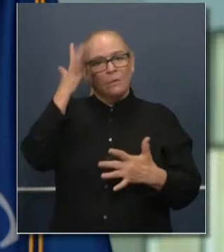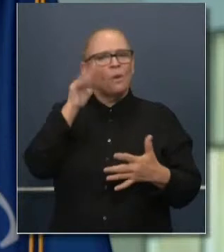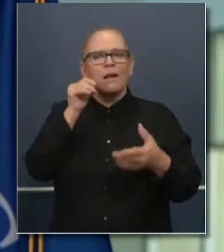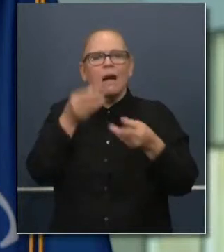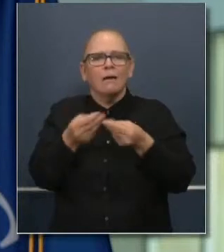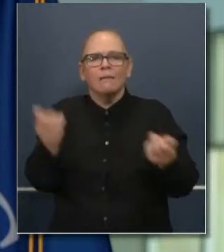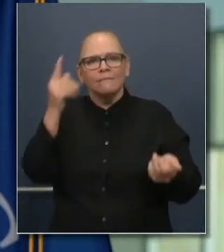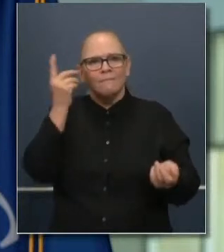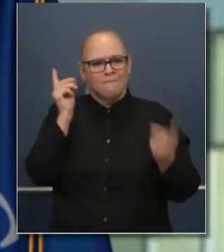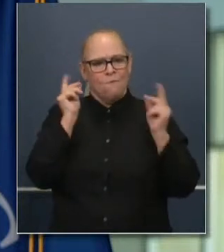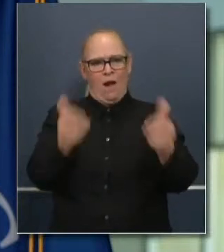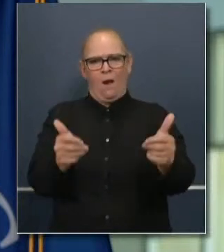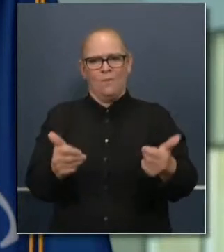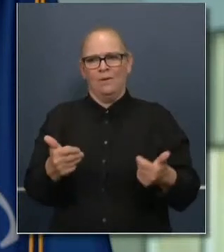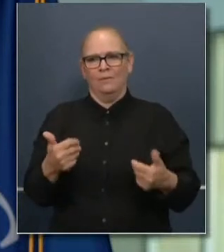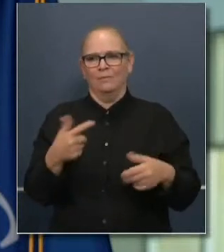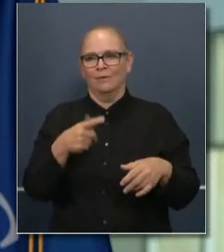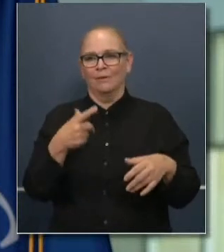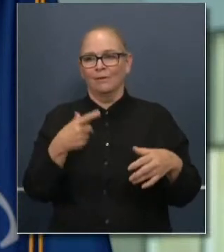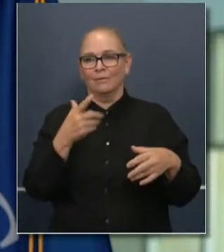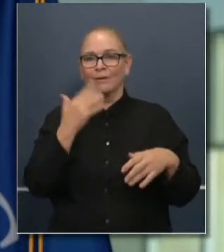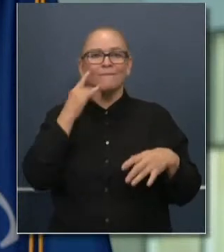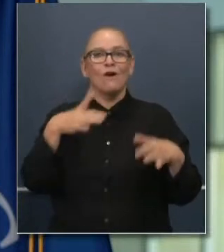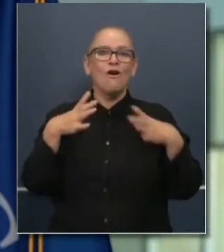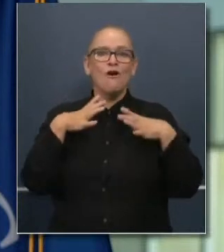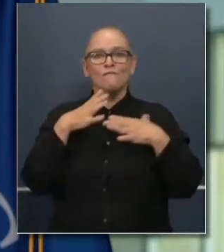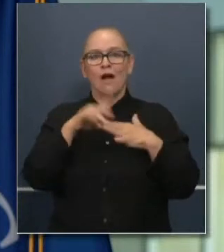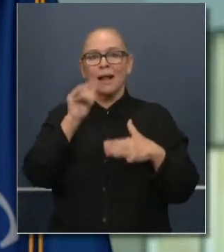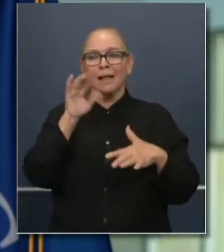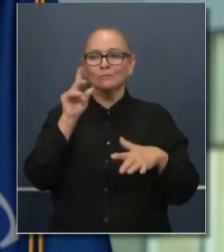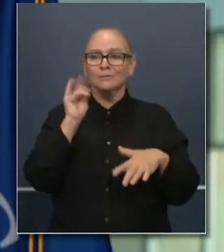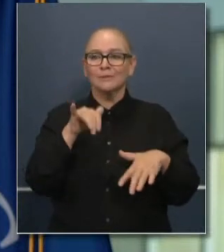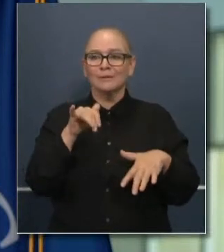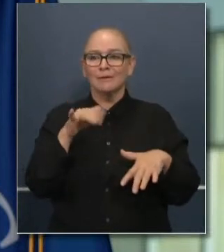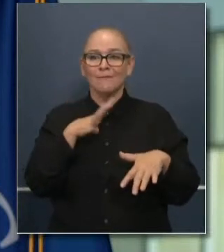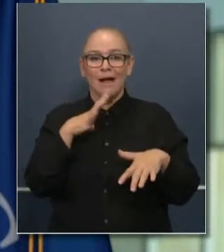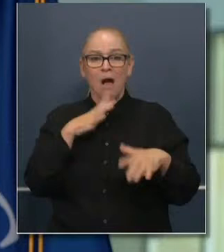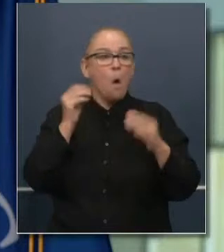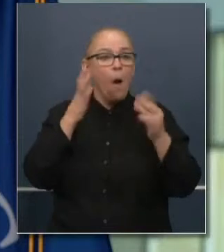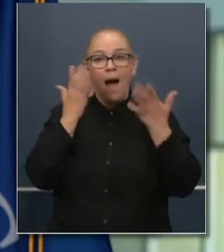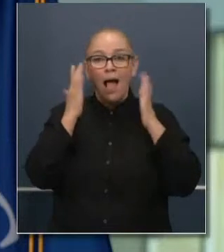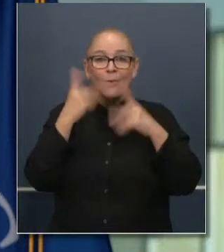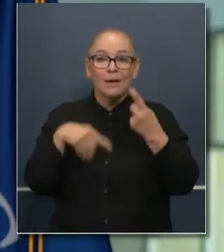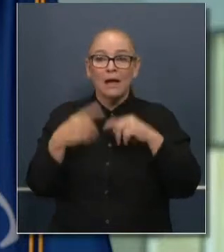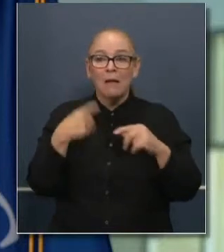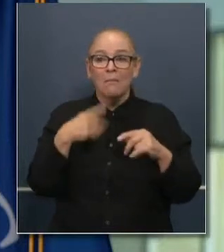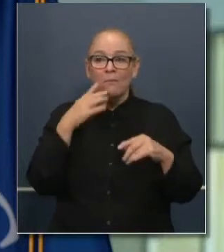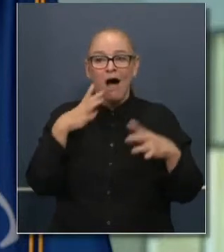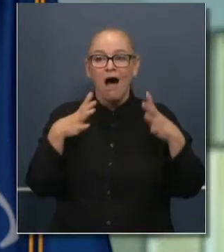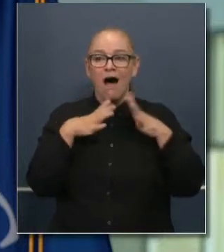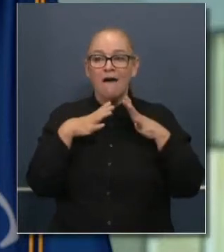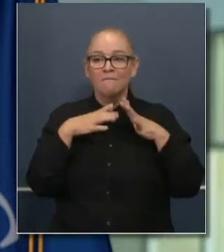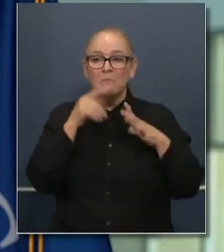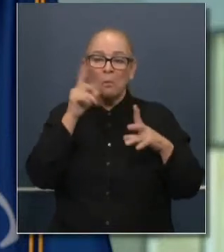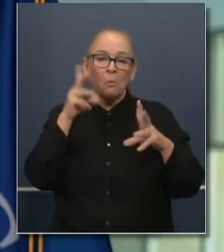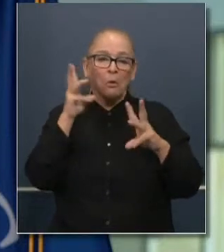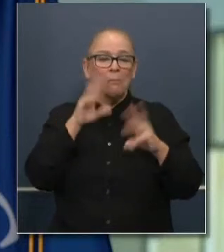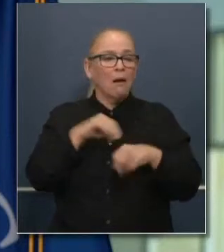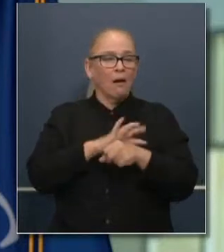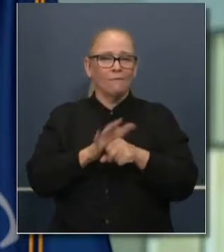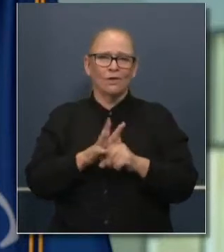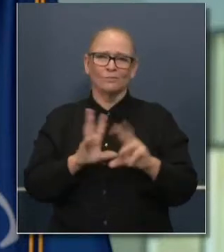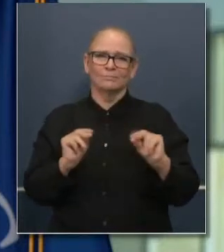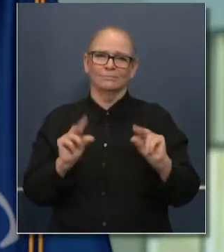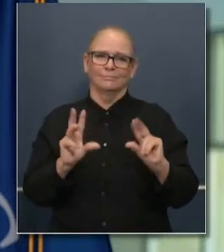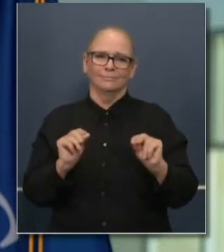take Labor Day weekend off. It's not going to take Halloween off or the holidays off until we have